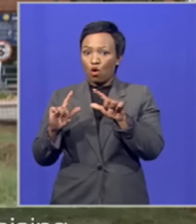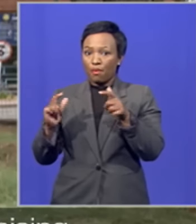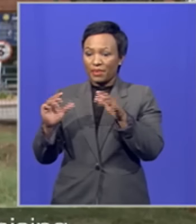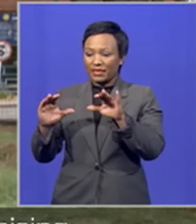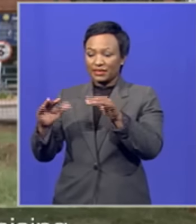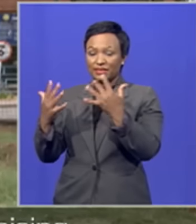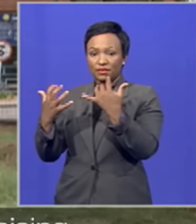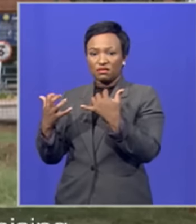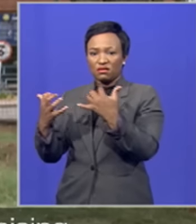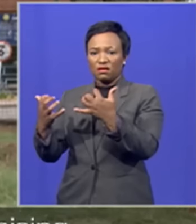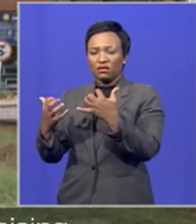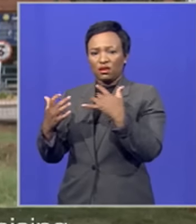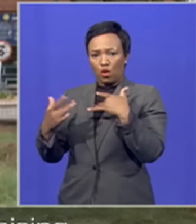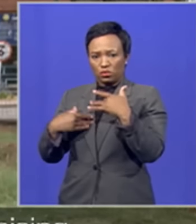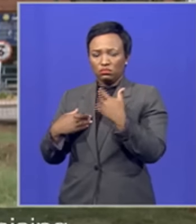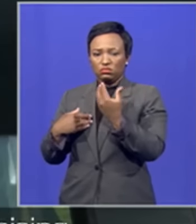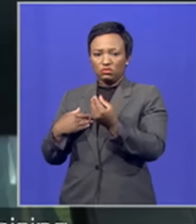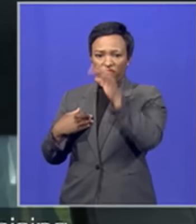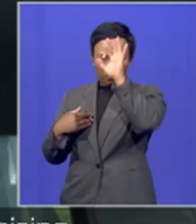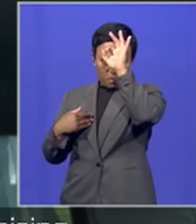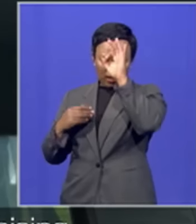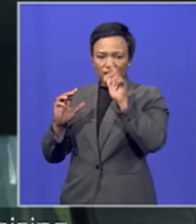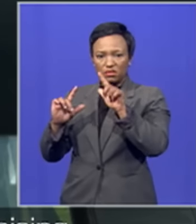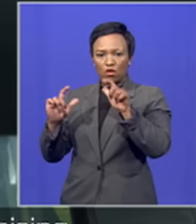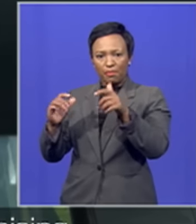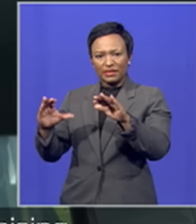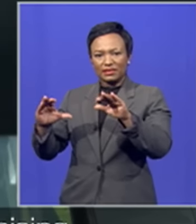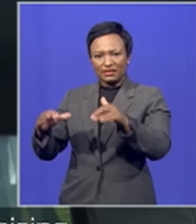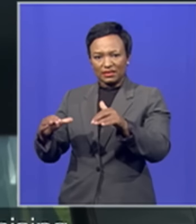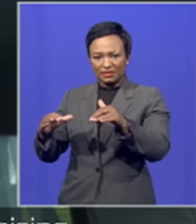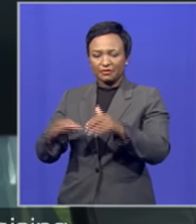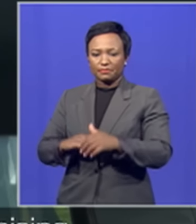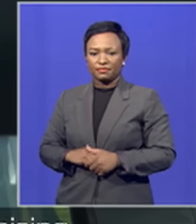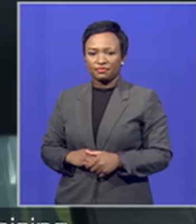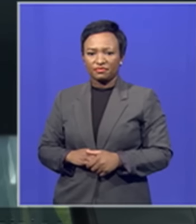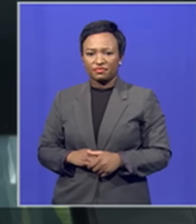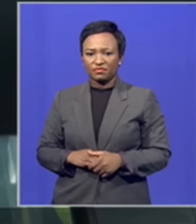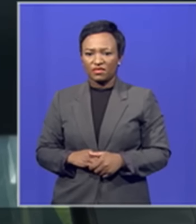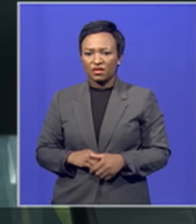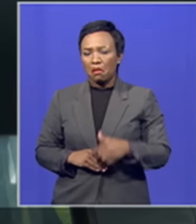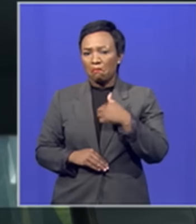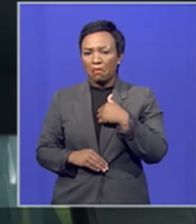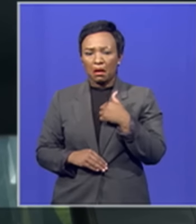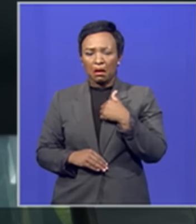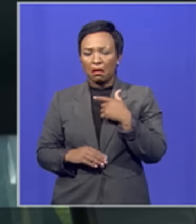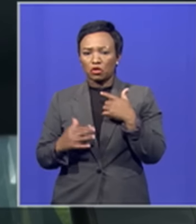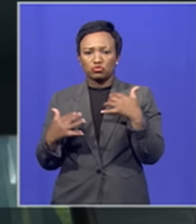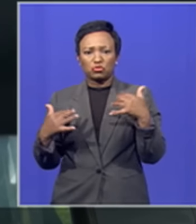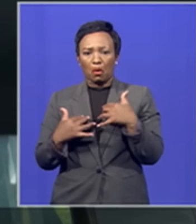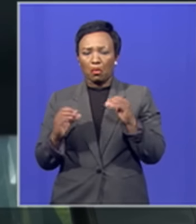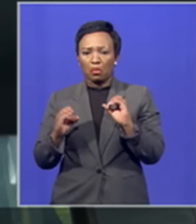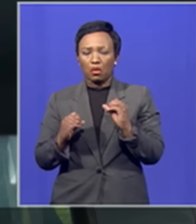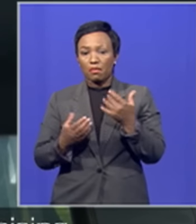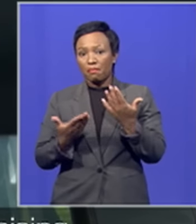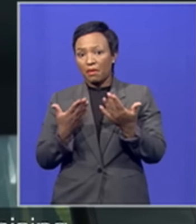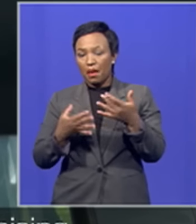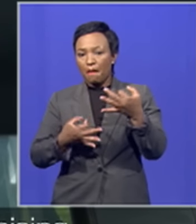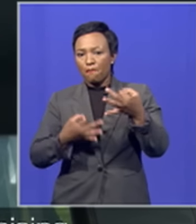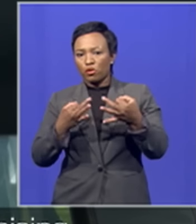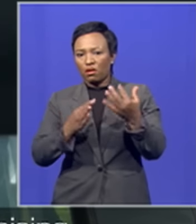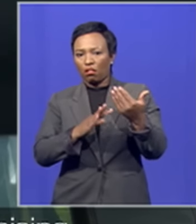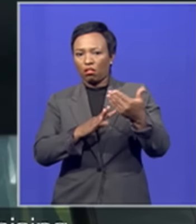Palamente e lebeletse merero ya sepodisi. Unfortunately, I wouldn't be surprised if there is some kind of political interference. We have seen it in the